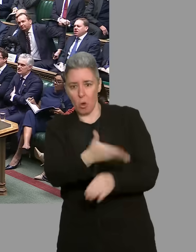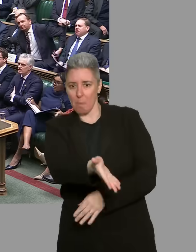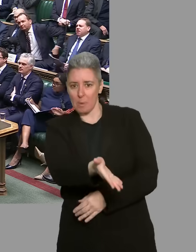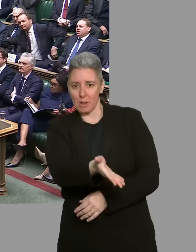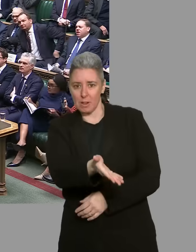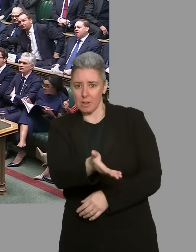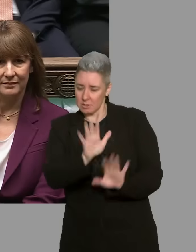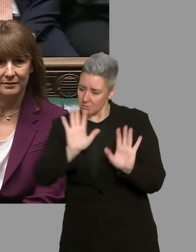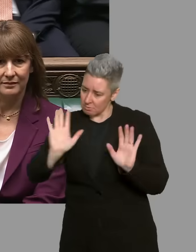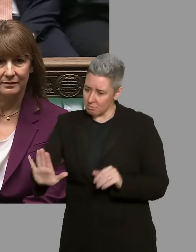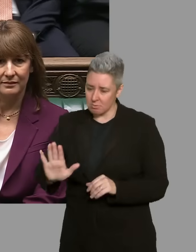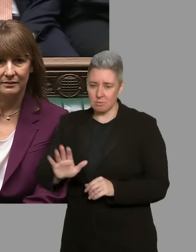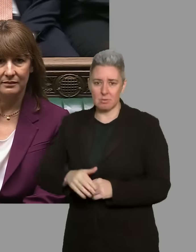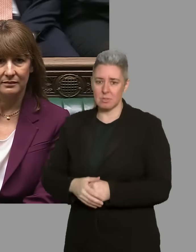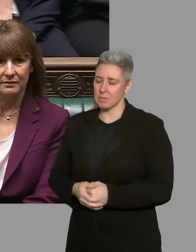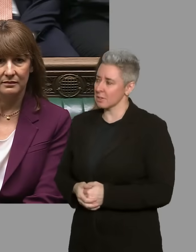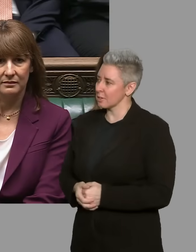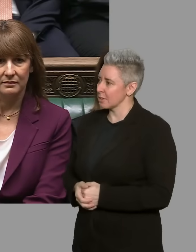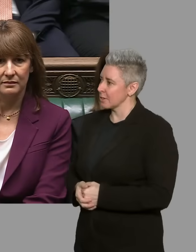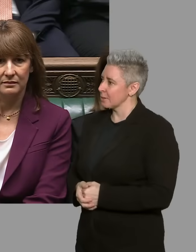Mr. Speaker,